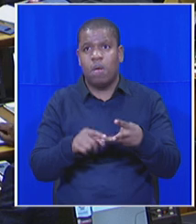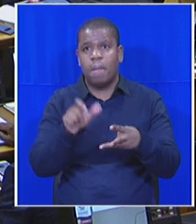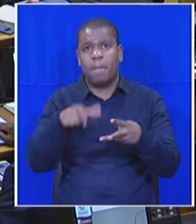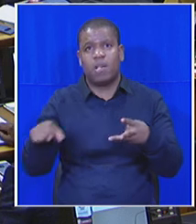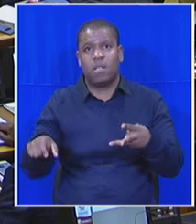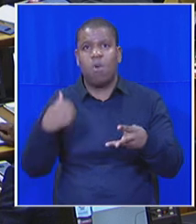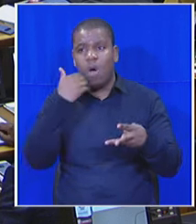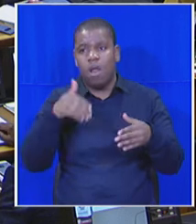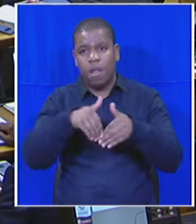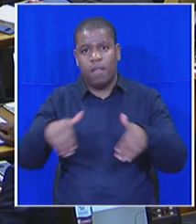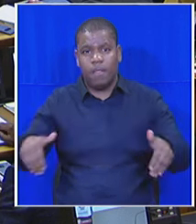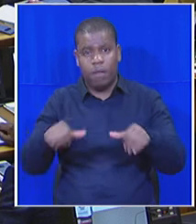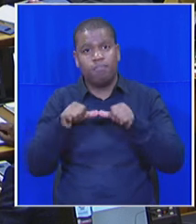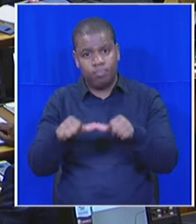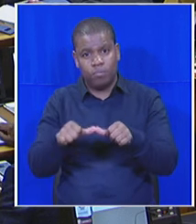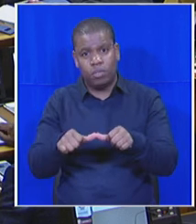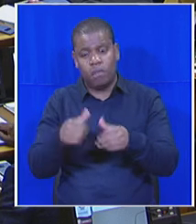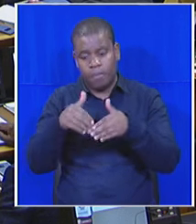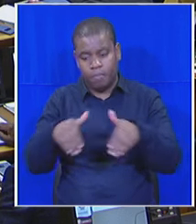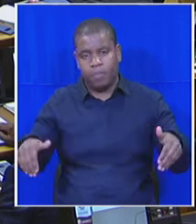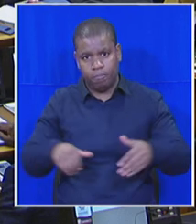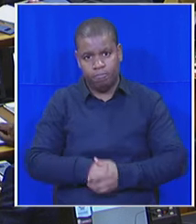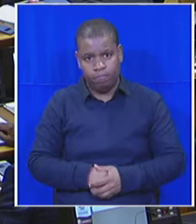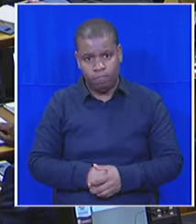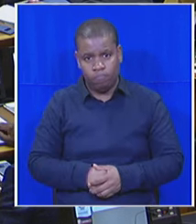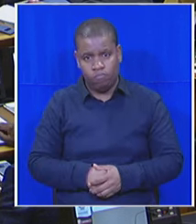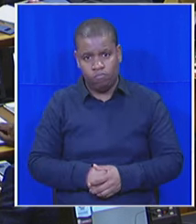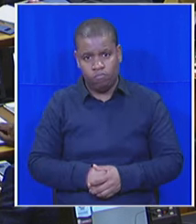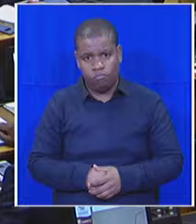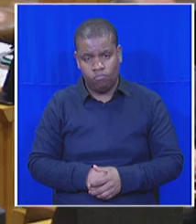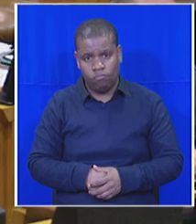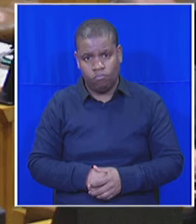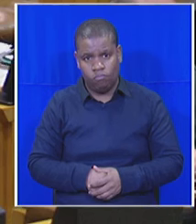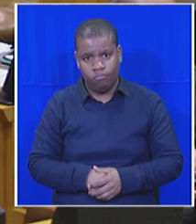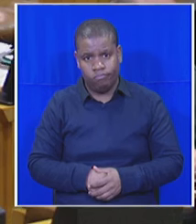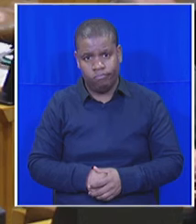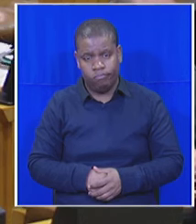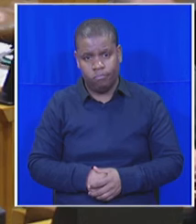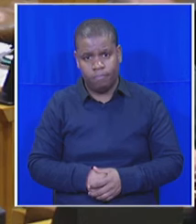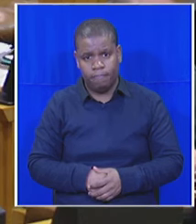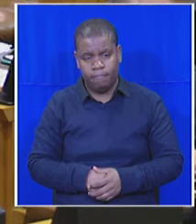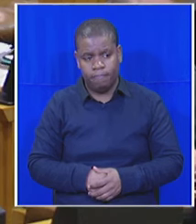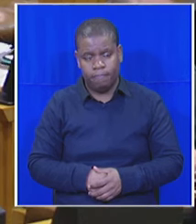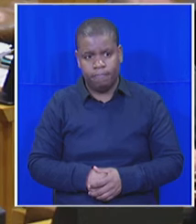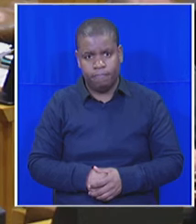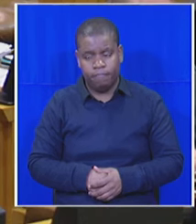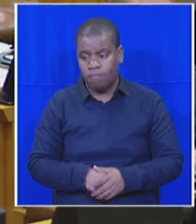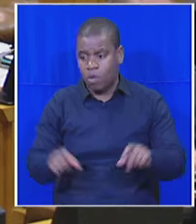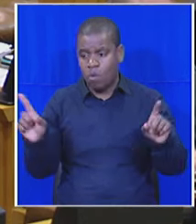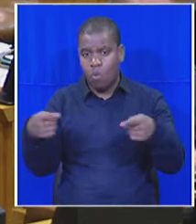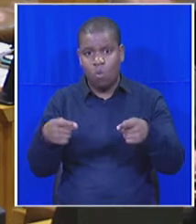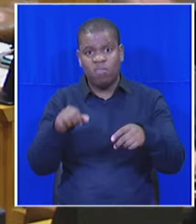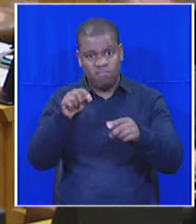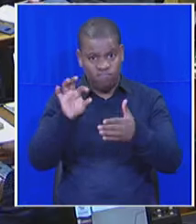wishing to abstain should press the abstain button. Have all members